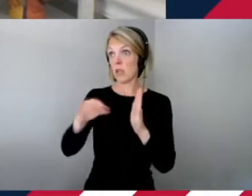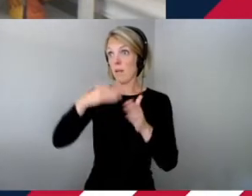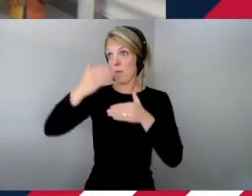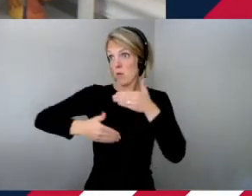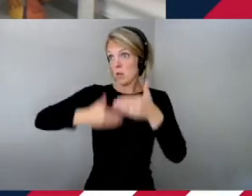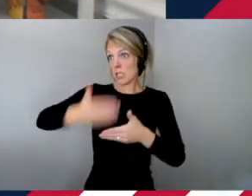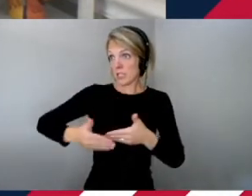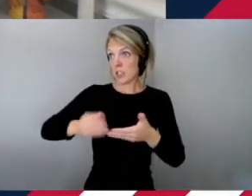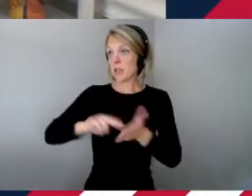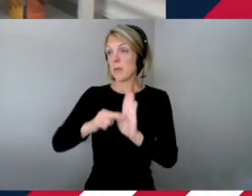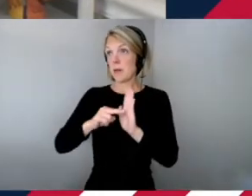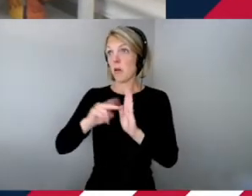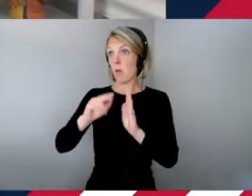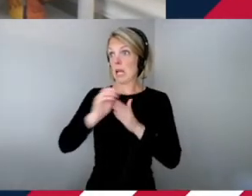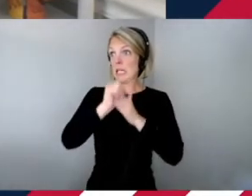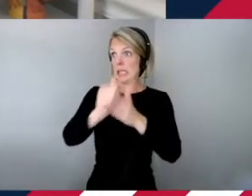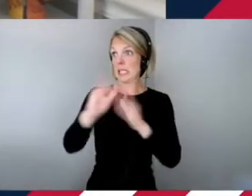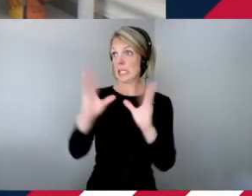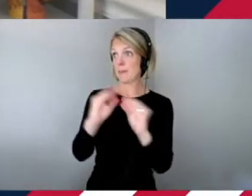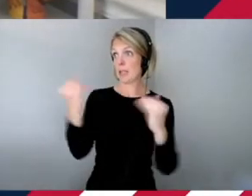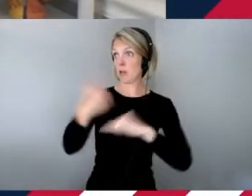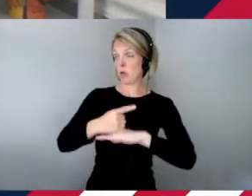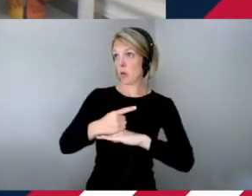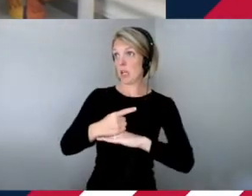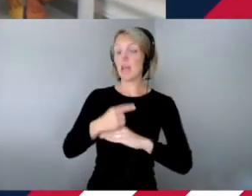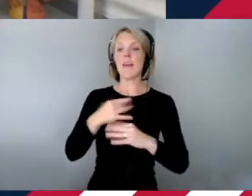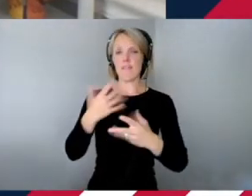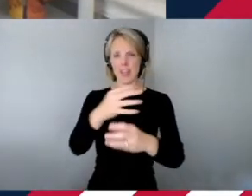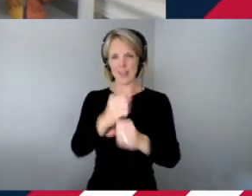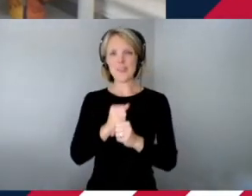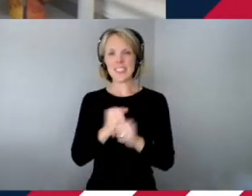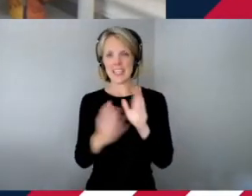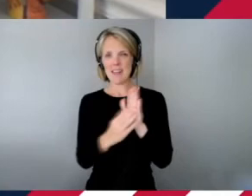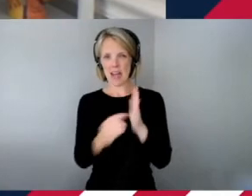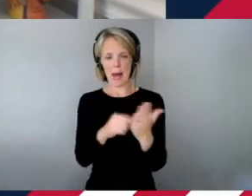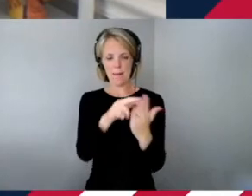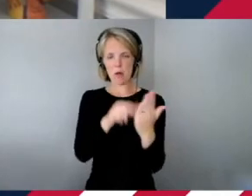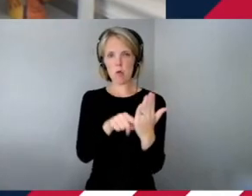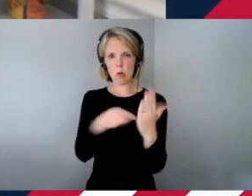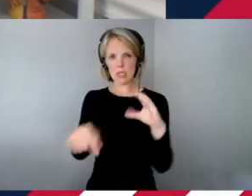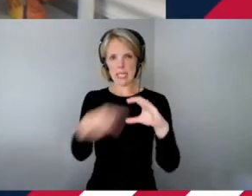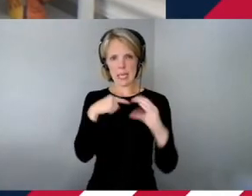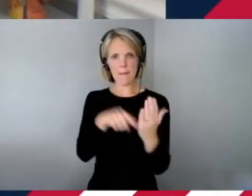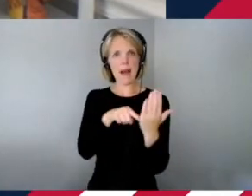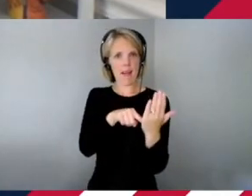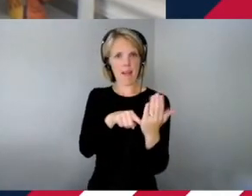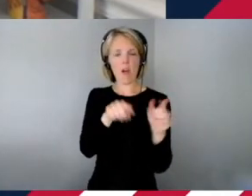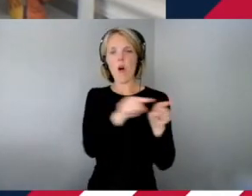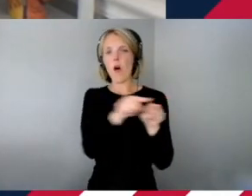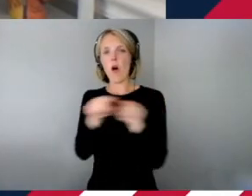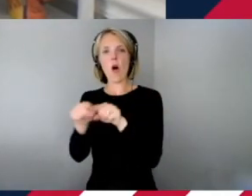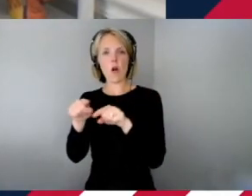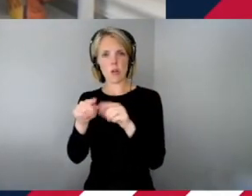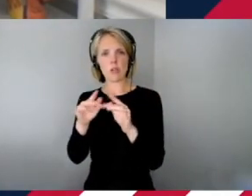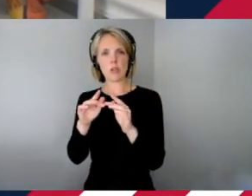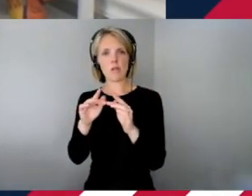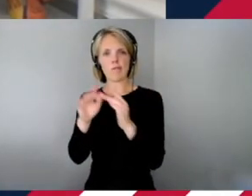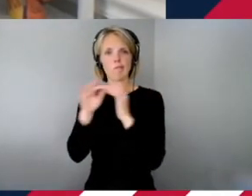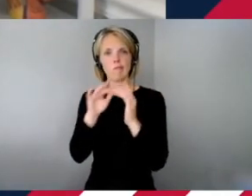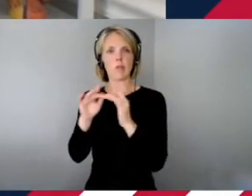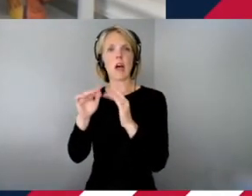will govern today's meeting. You received a copy of these rules via email, and they're also available on the Rules Committee